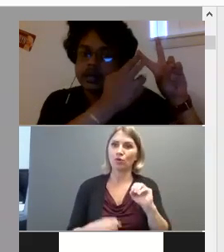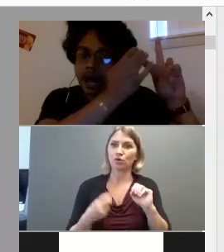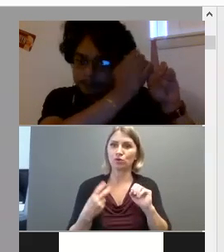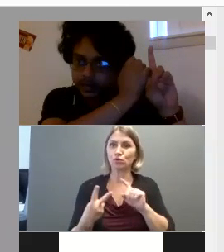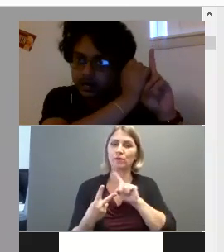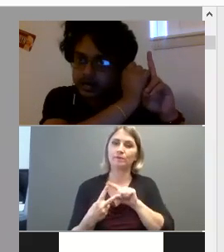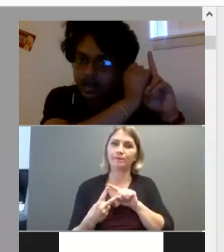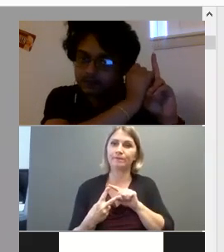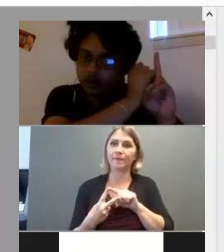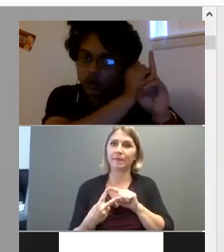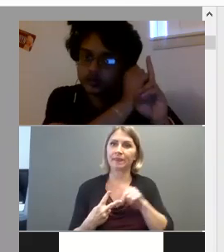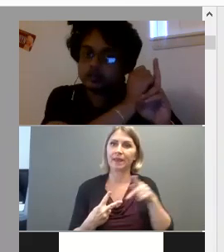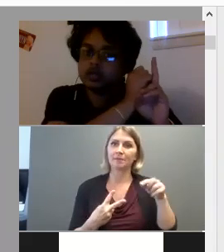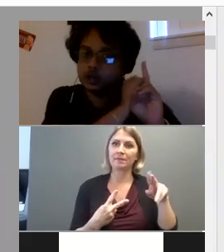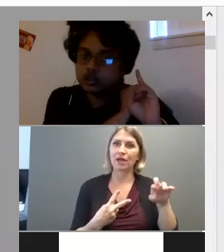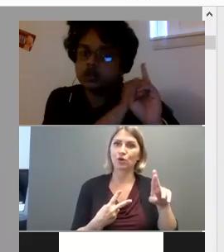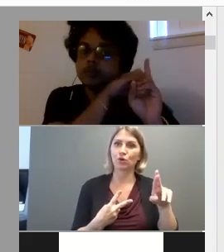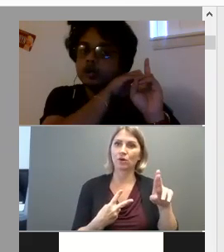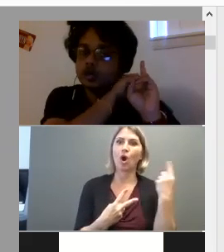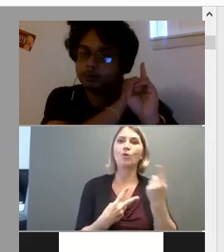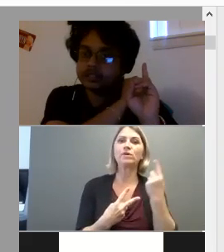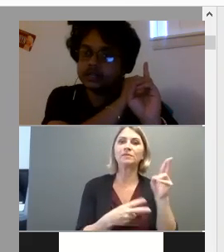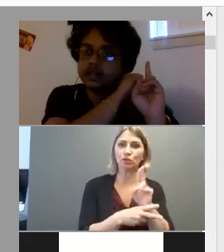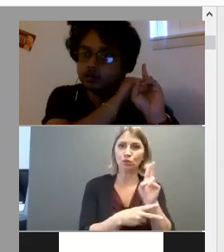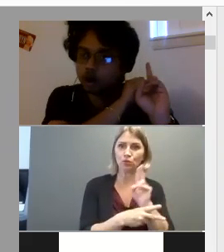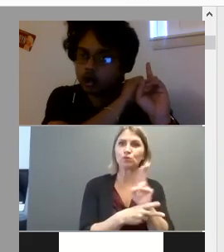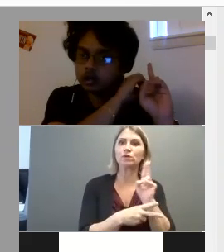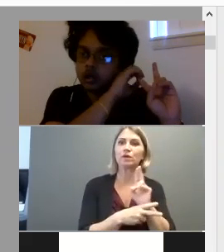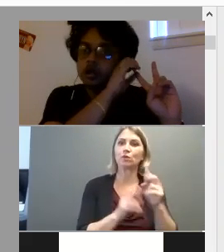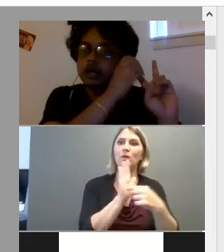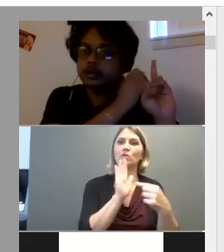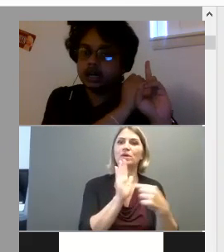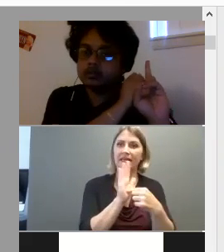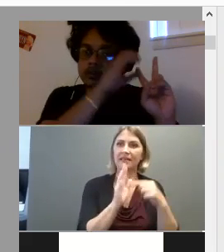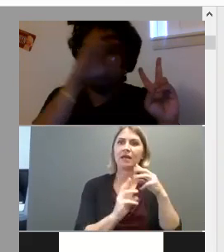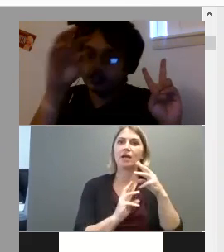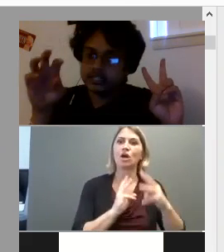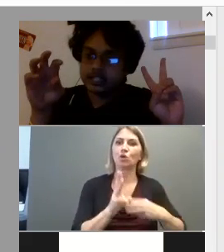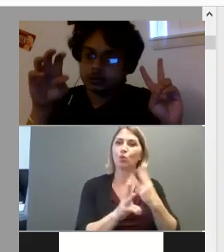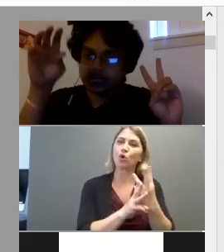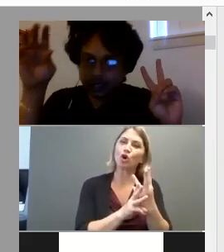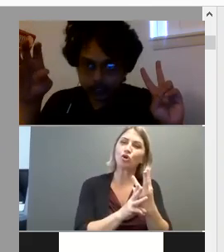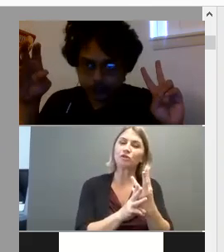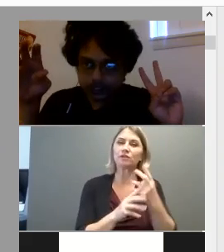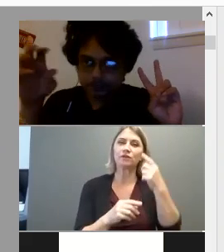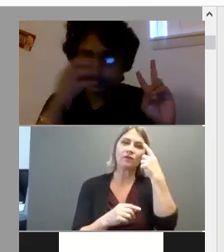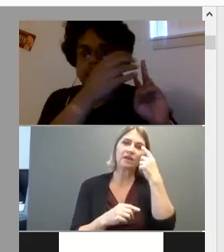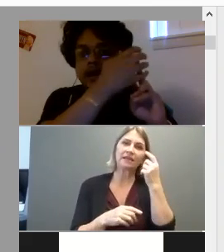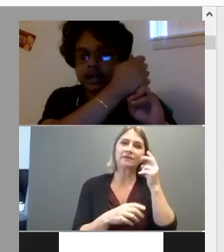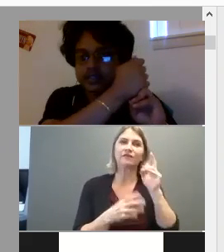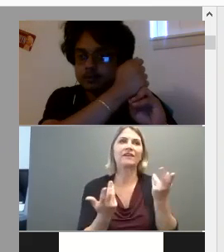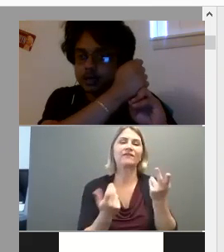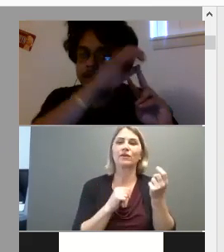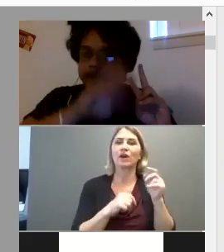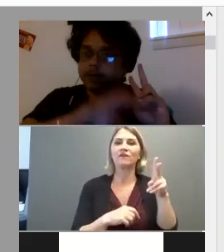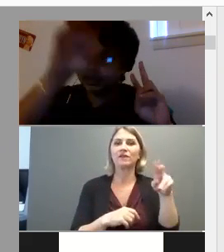thing is a planar graph can always be used to represent the world in terms of vertices being countries